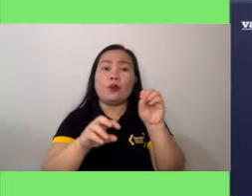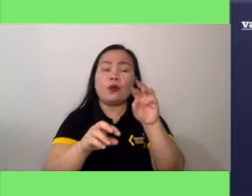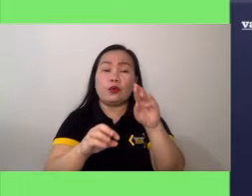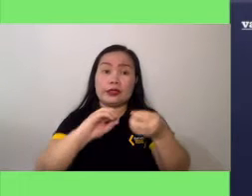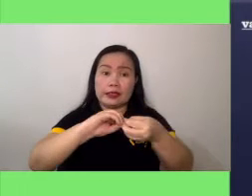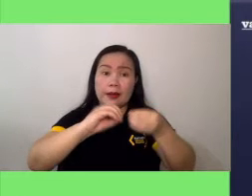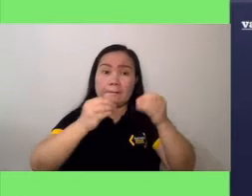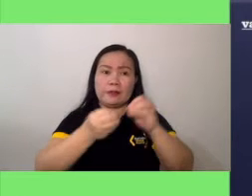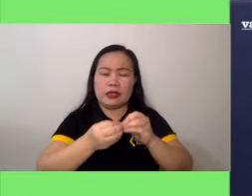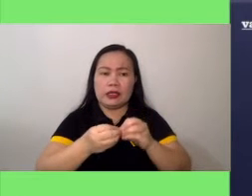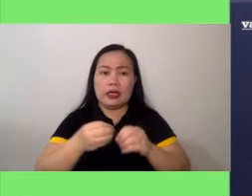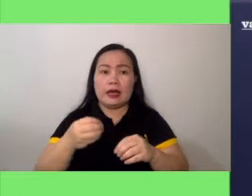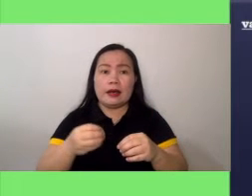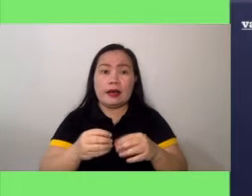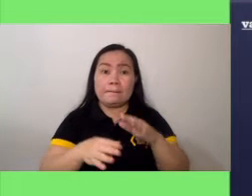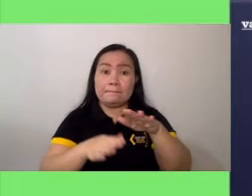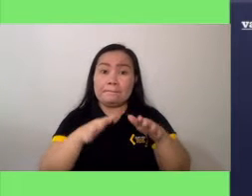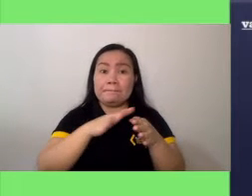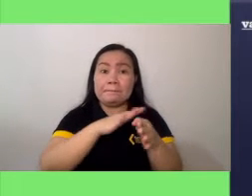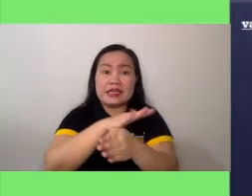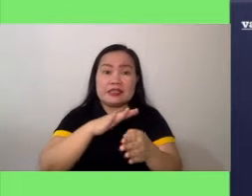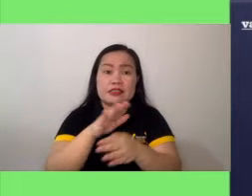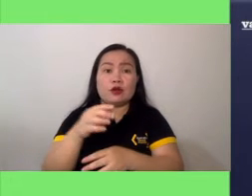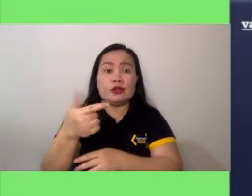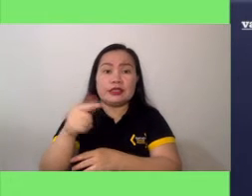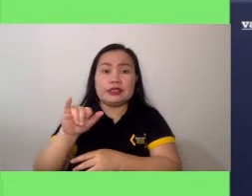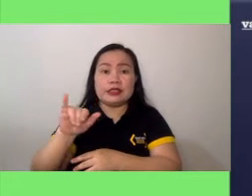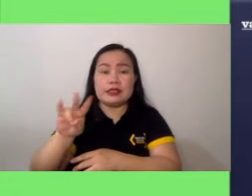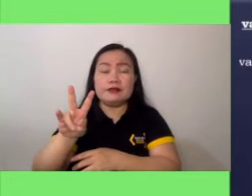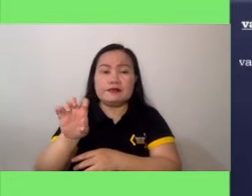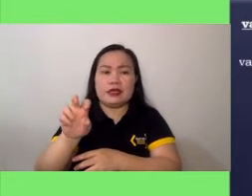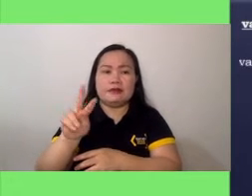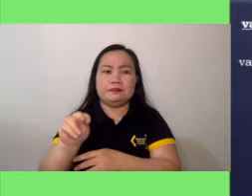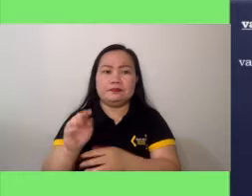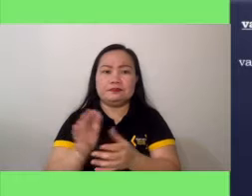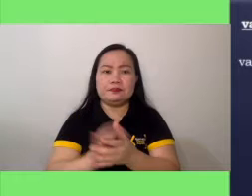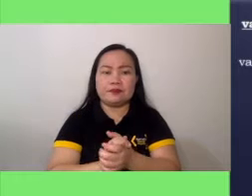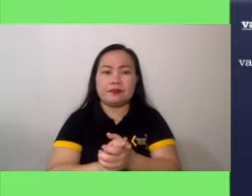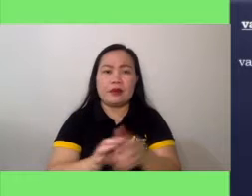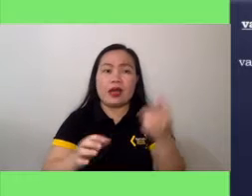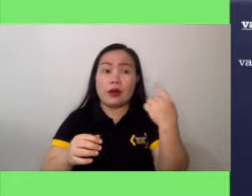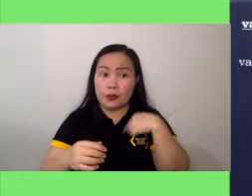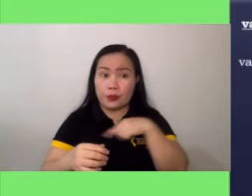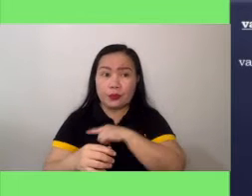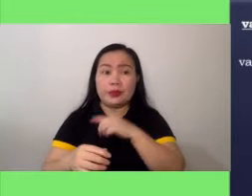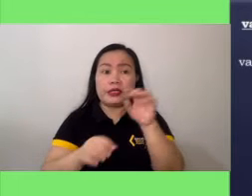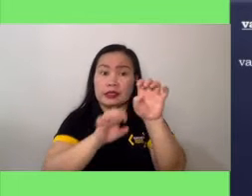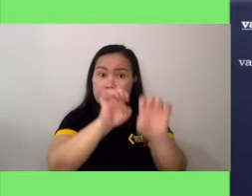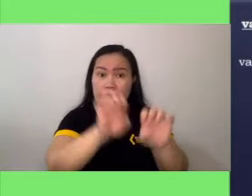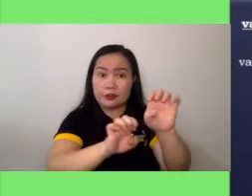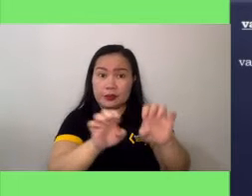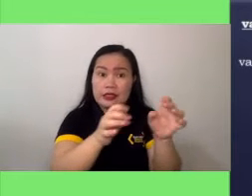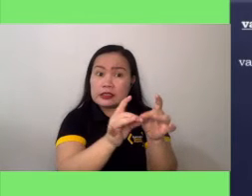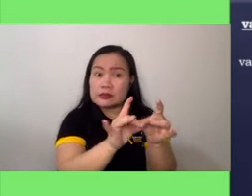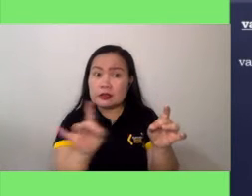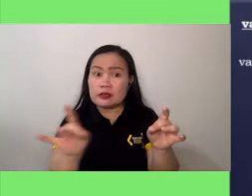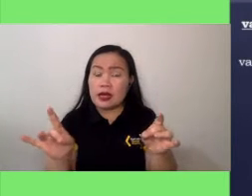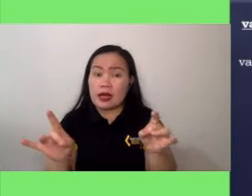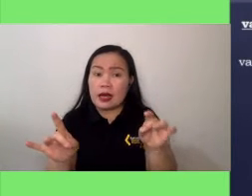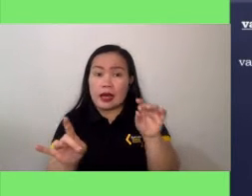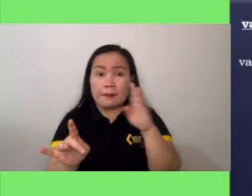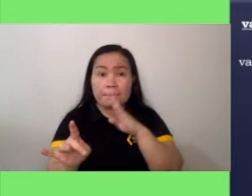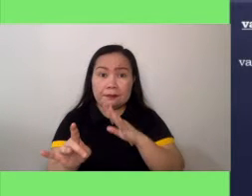siya, minsan it's up to you. Okay? So, we evaluate an expression by